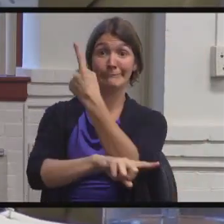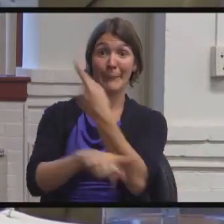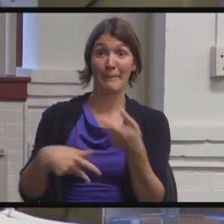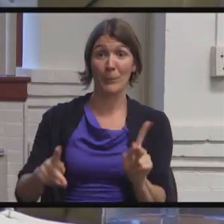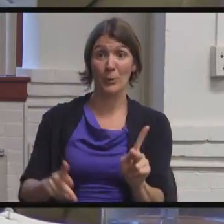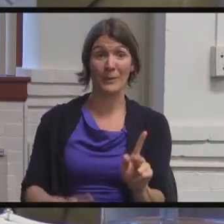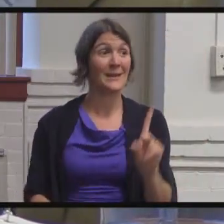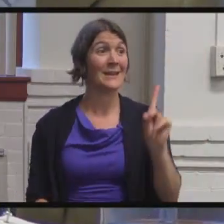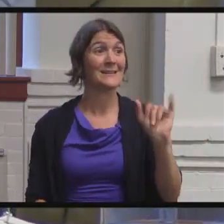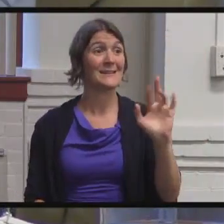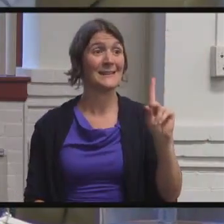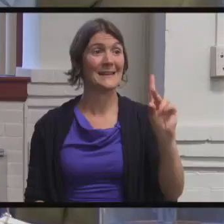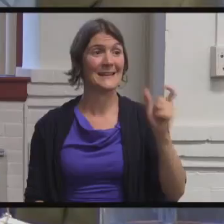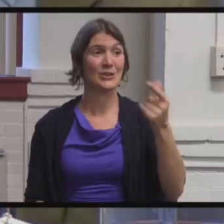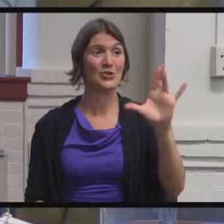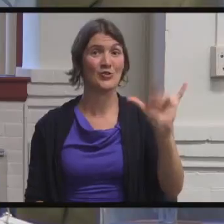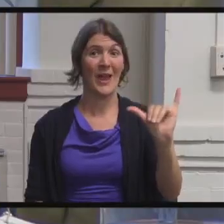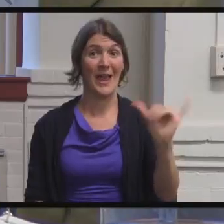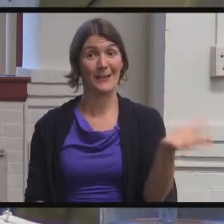Mr. DeGray.